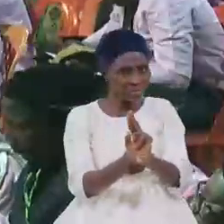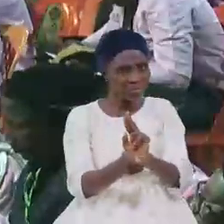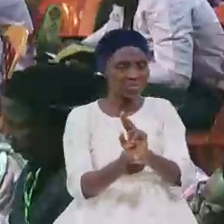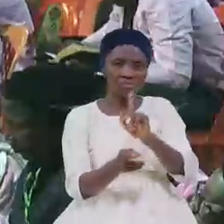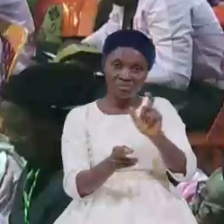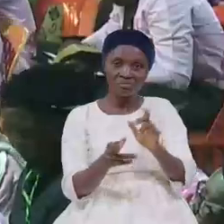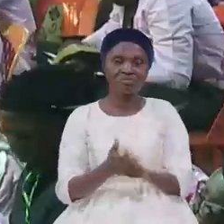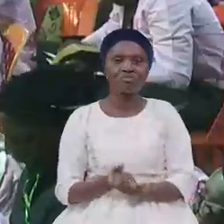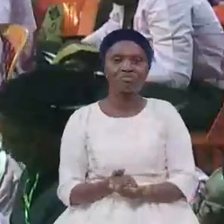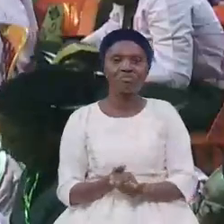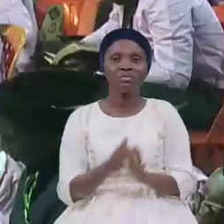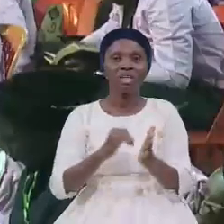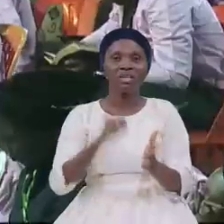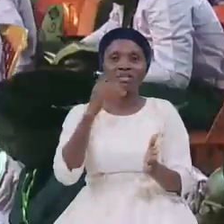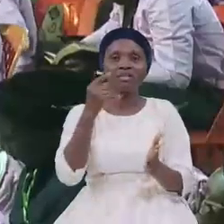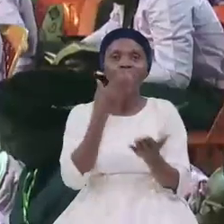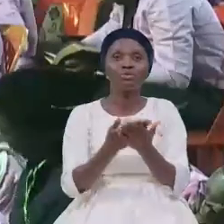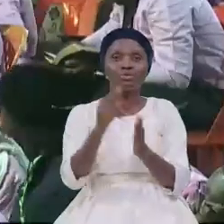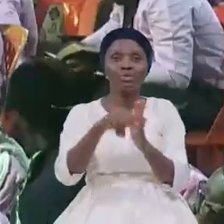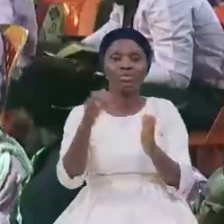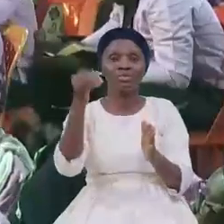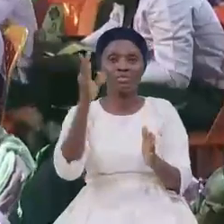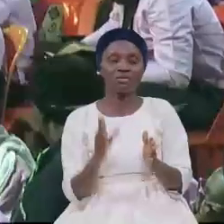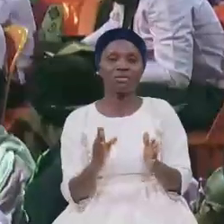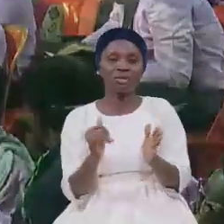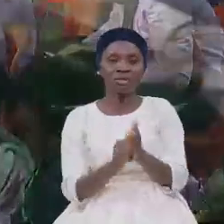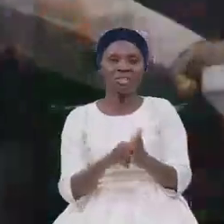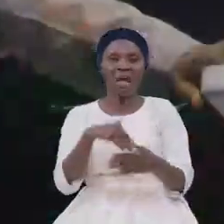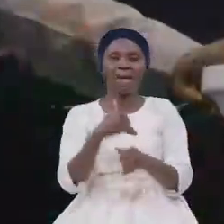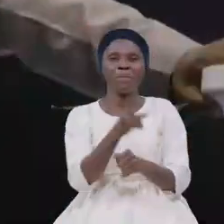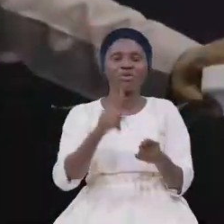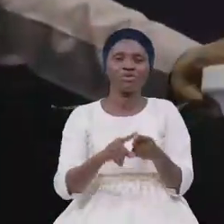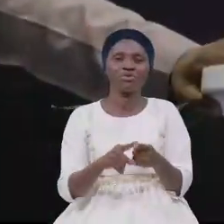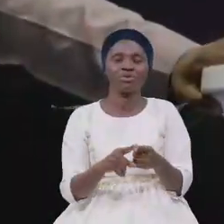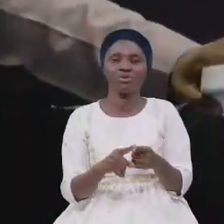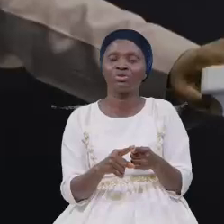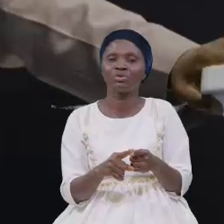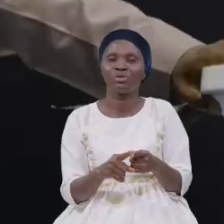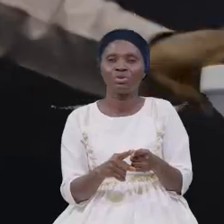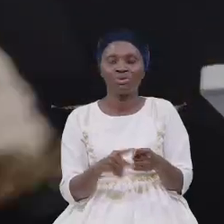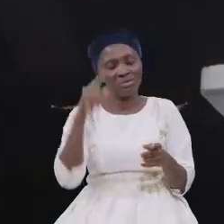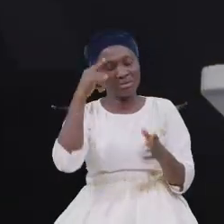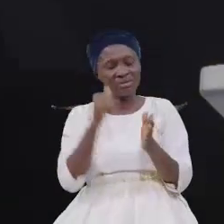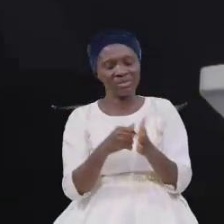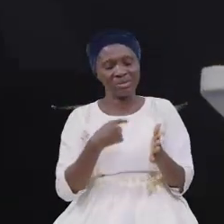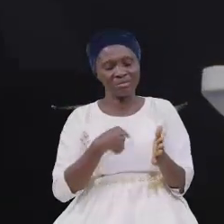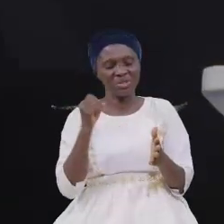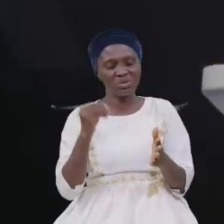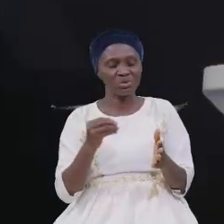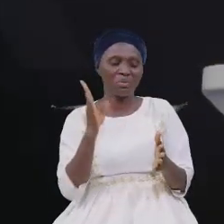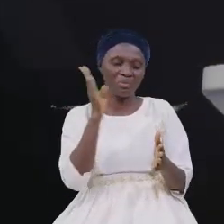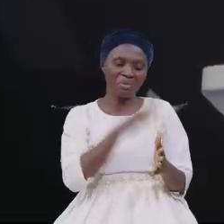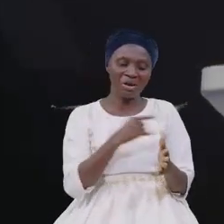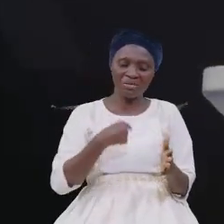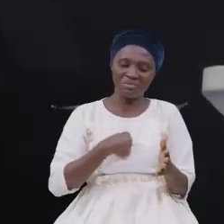of God that makes you to think, I'm so bad, I'm so evil, I'm so sinful, and yet look at what